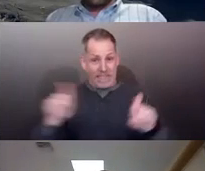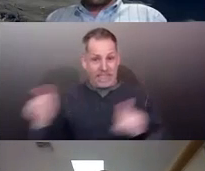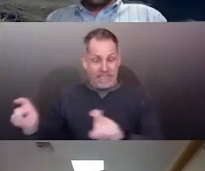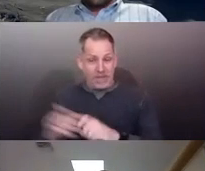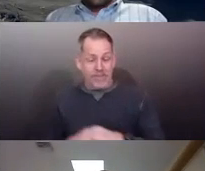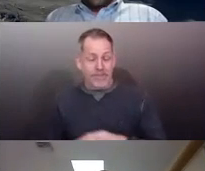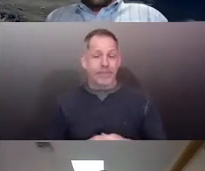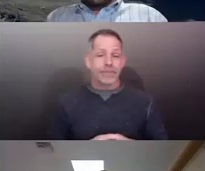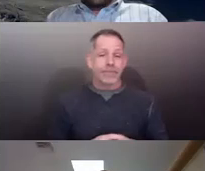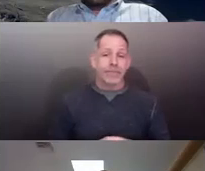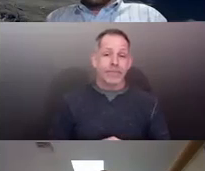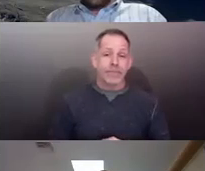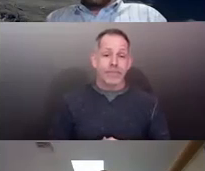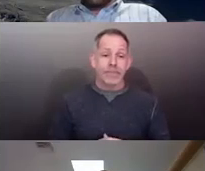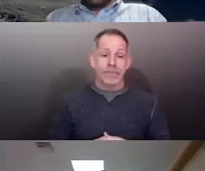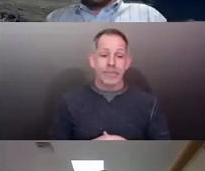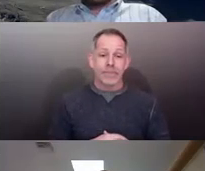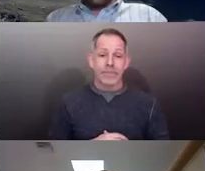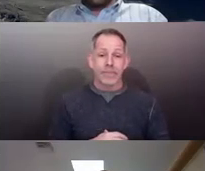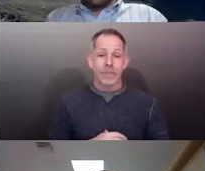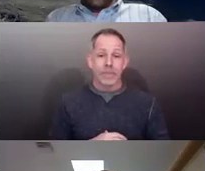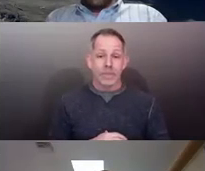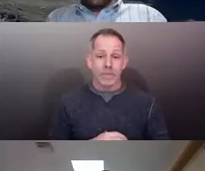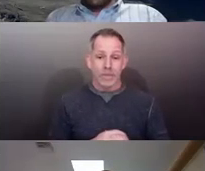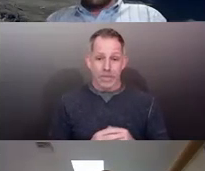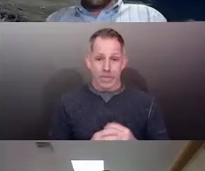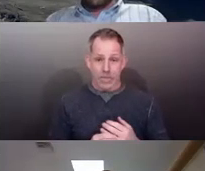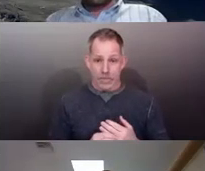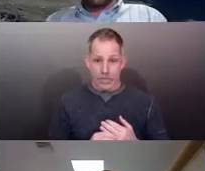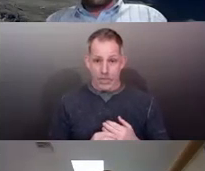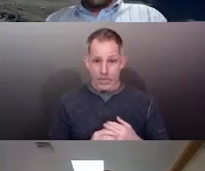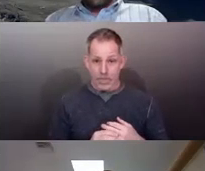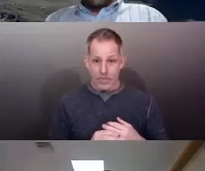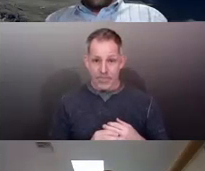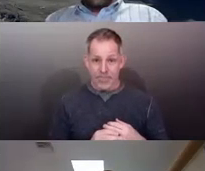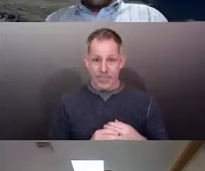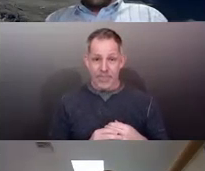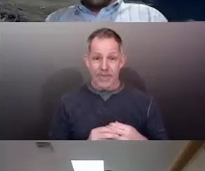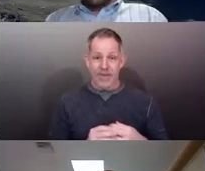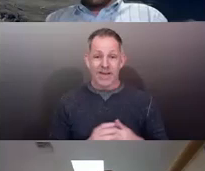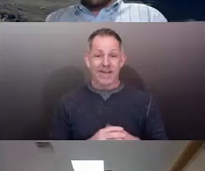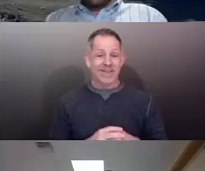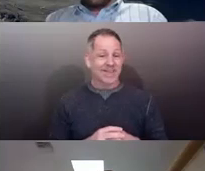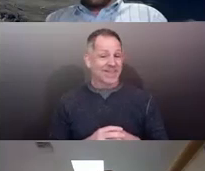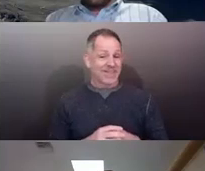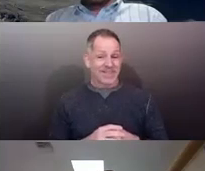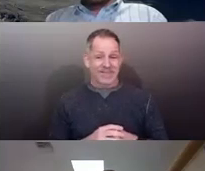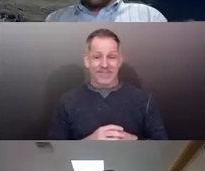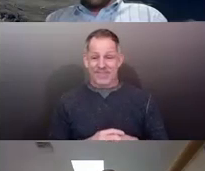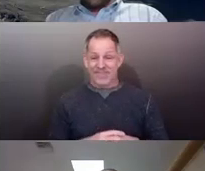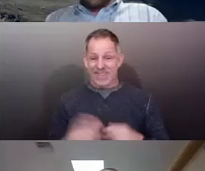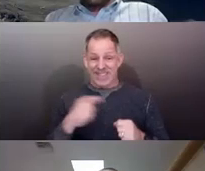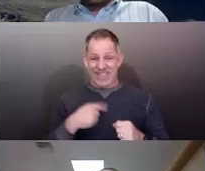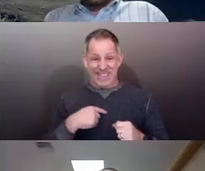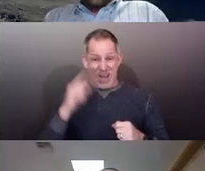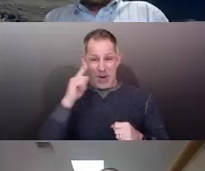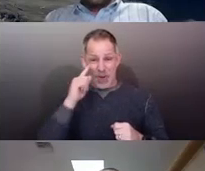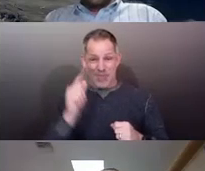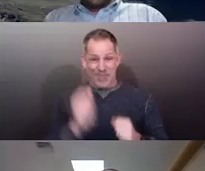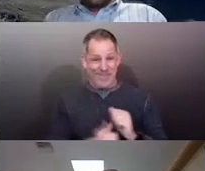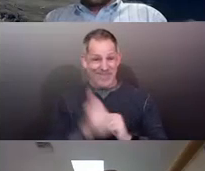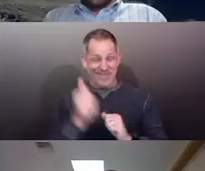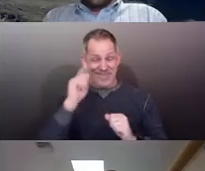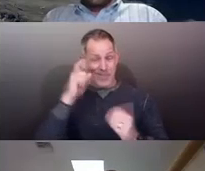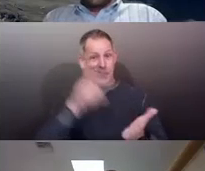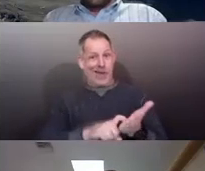disproportionate risk. And we sent out the SAFE team, the Snohomish Agencies for Engagement. Again, that's something that I don't know of